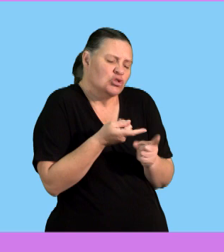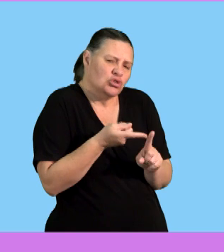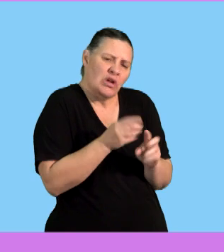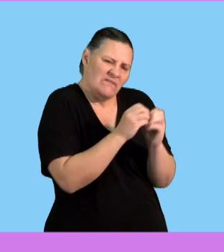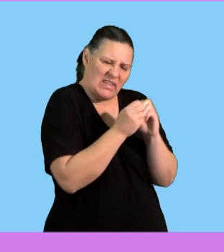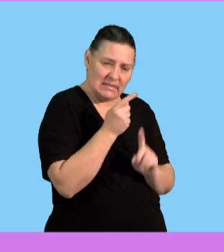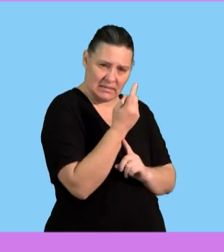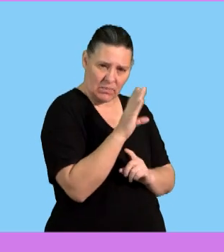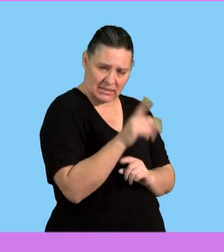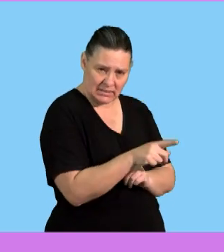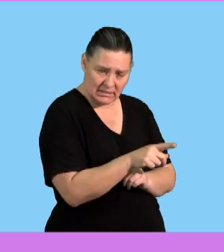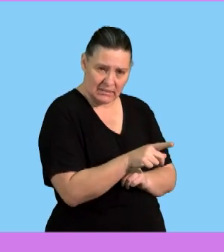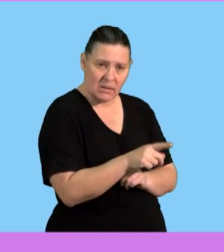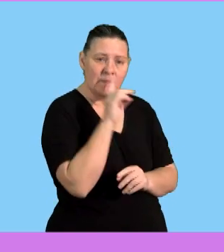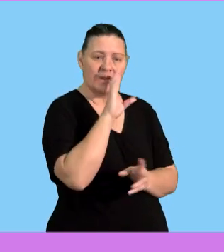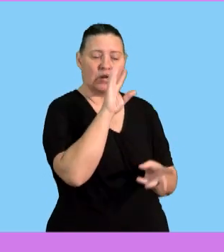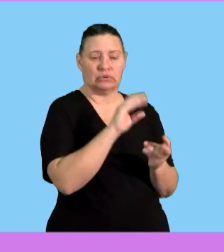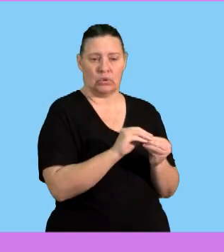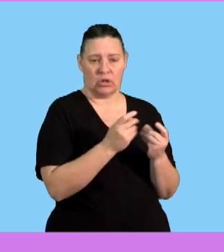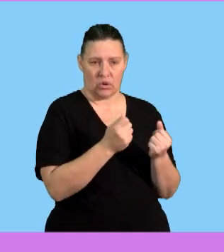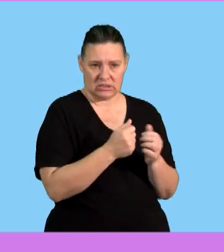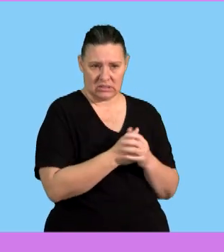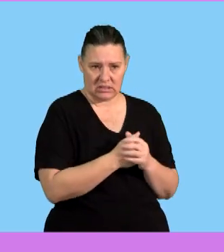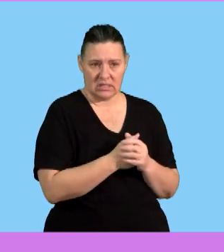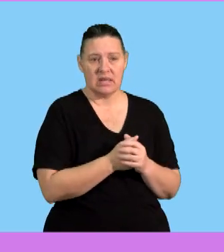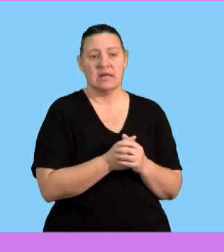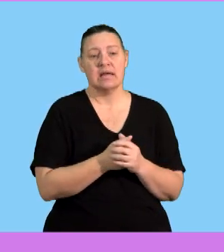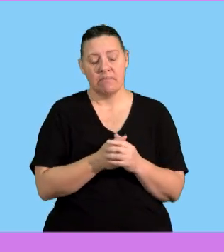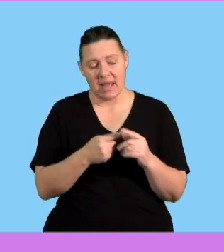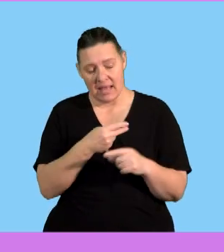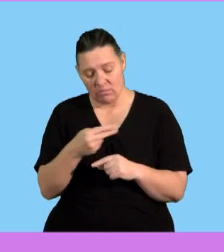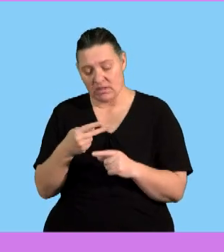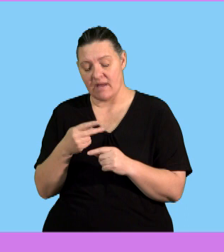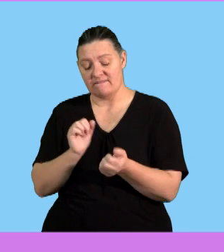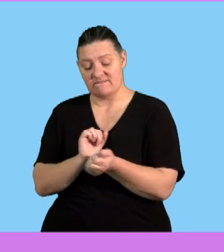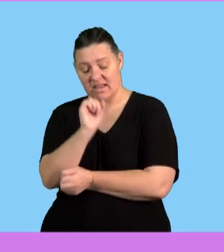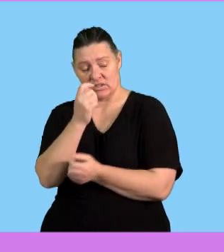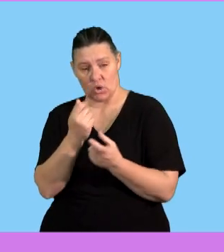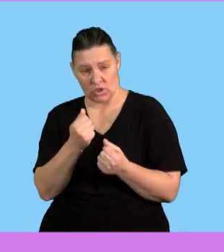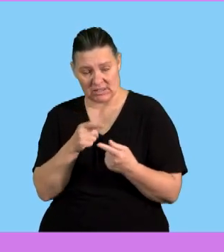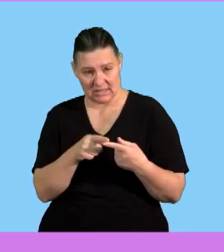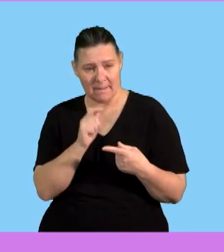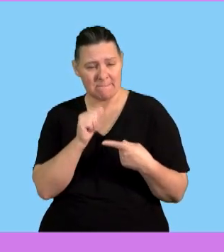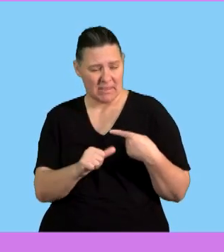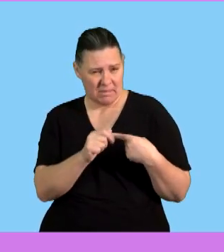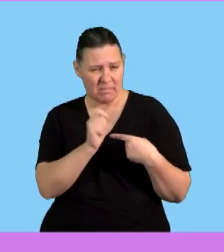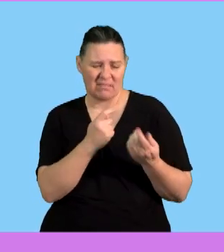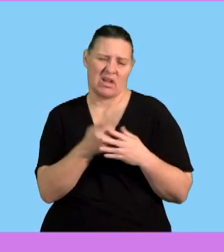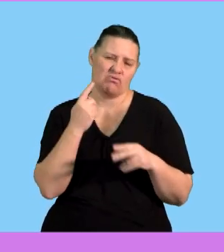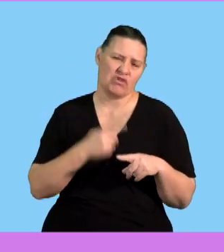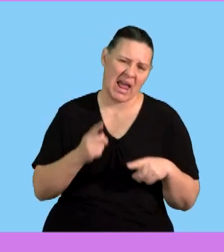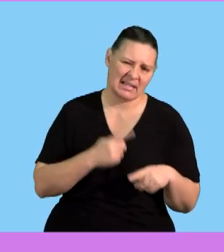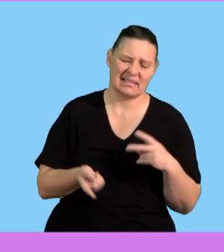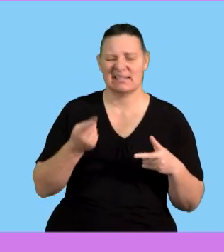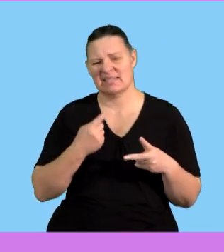So it will be calculated as total cost is the fixed cost, which is